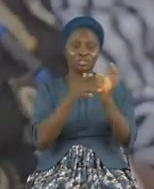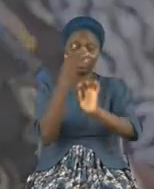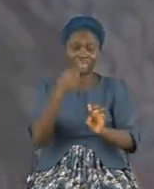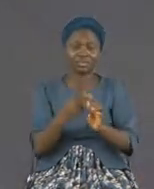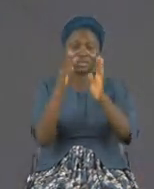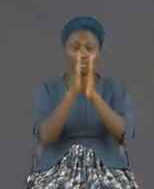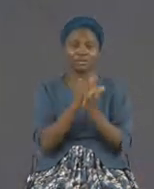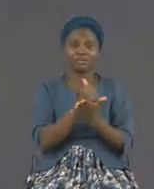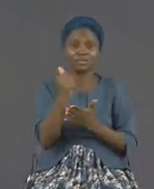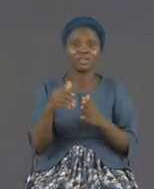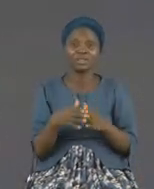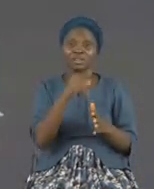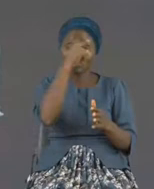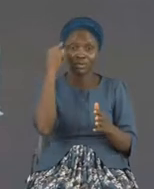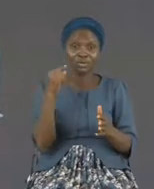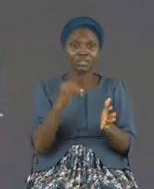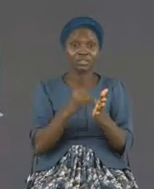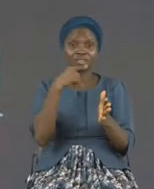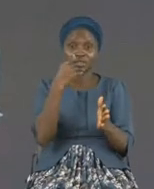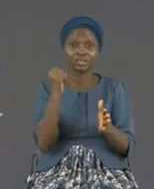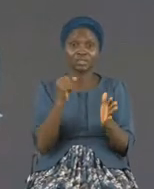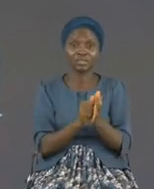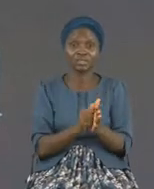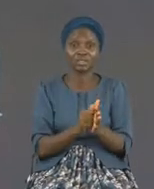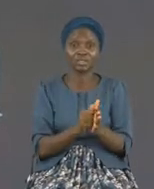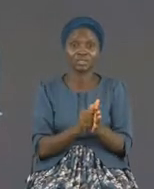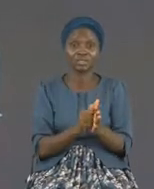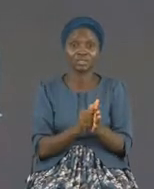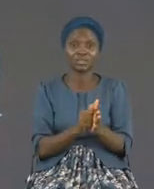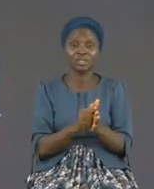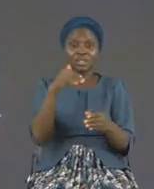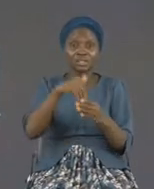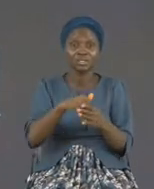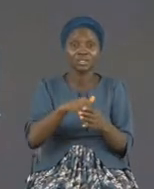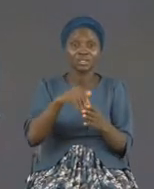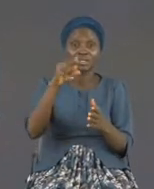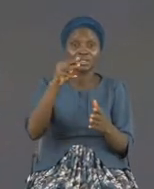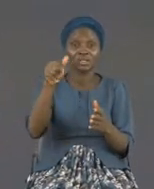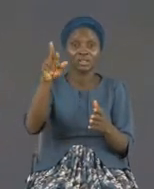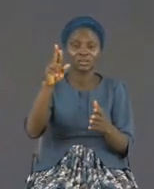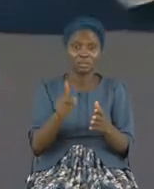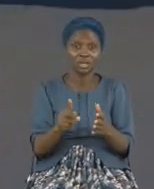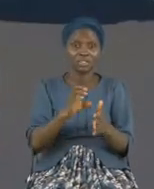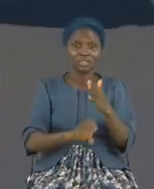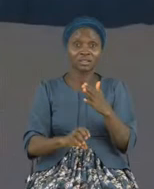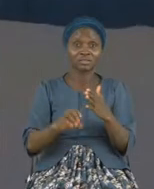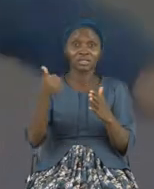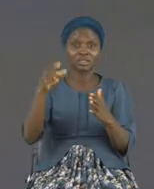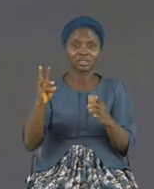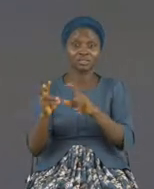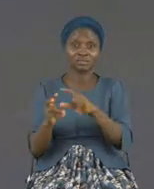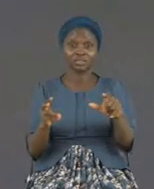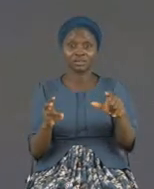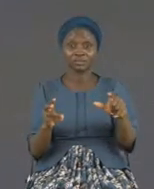Because it says in Mark chapter 16 verse 18, they laid their hands on